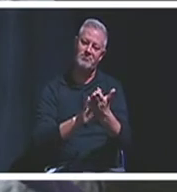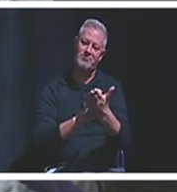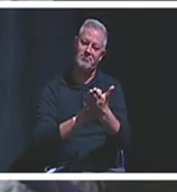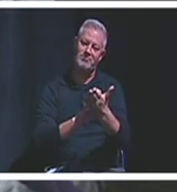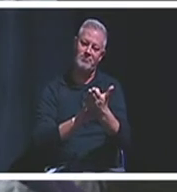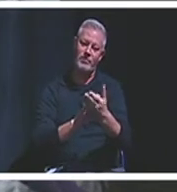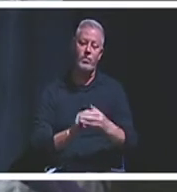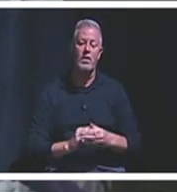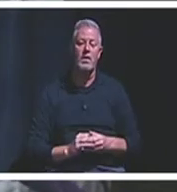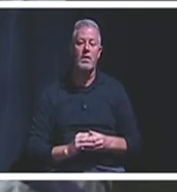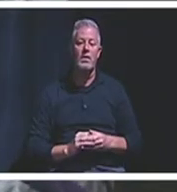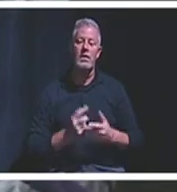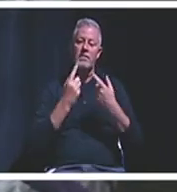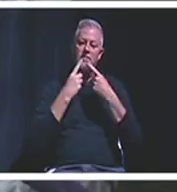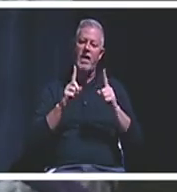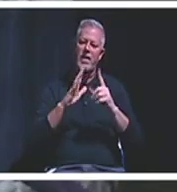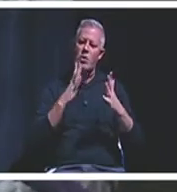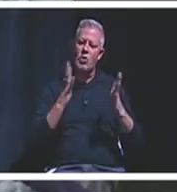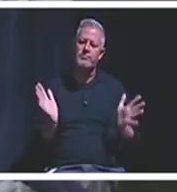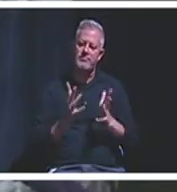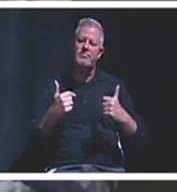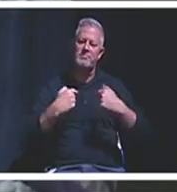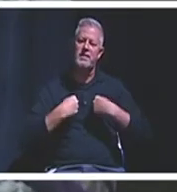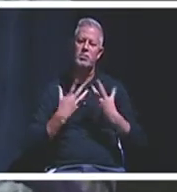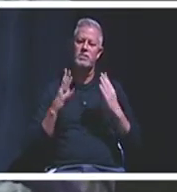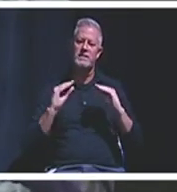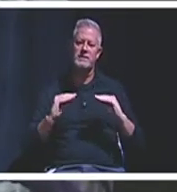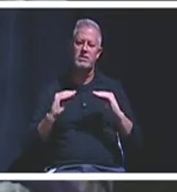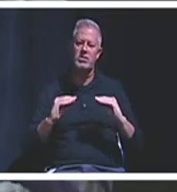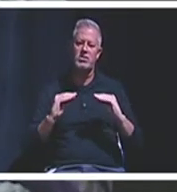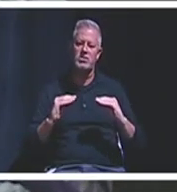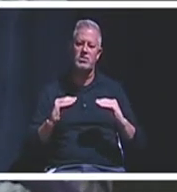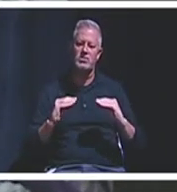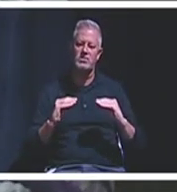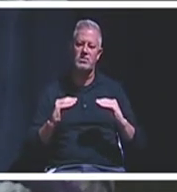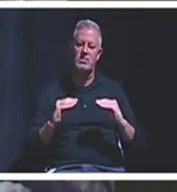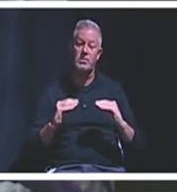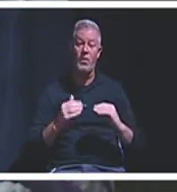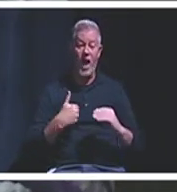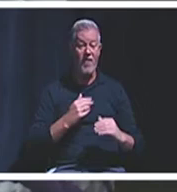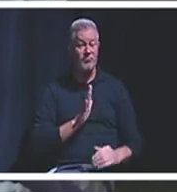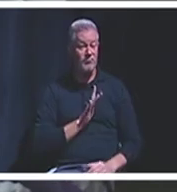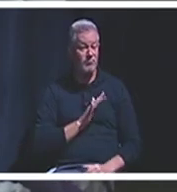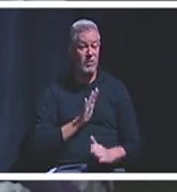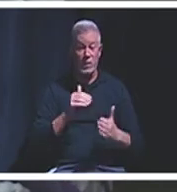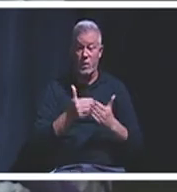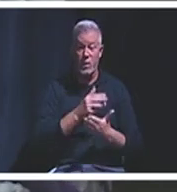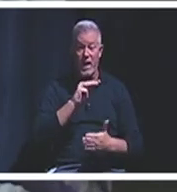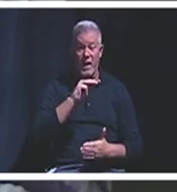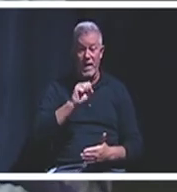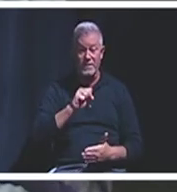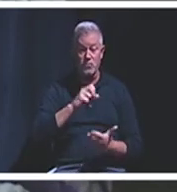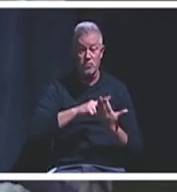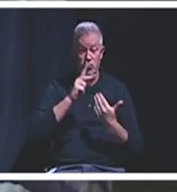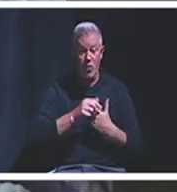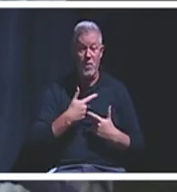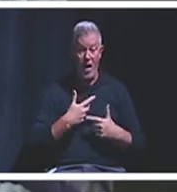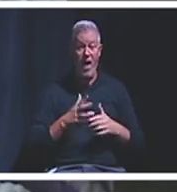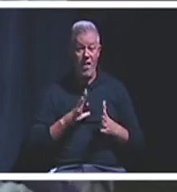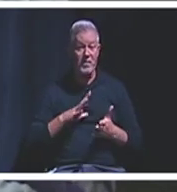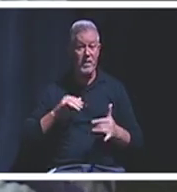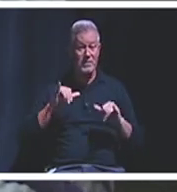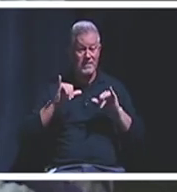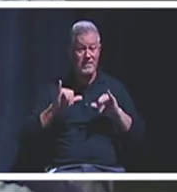Finally, you encouraged me to teach. Through our groundbreaking MS program, I've had the pleasure to be able to stay in the classroom this